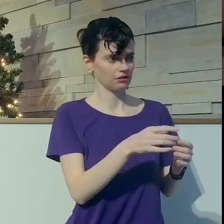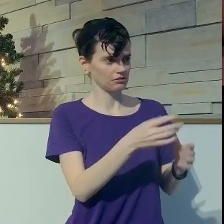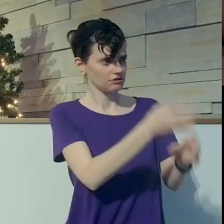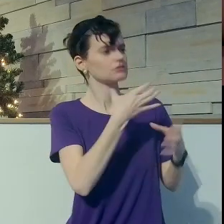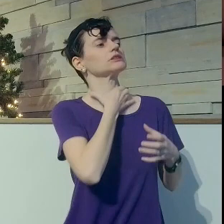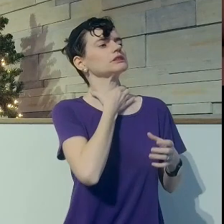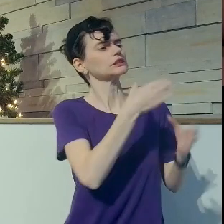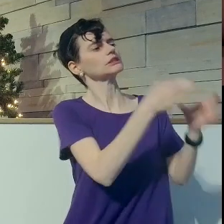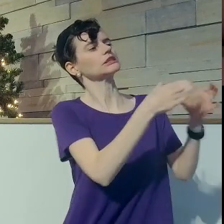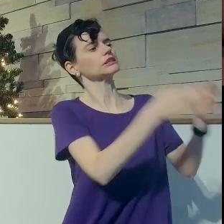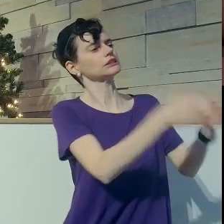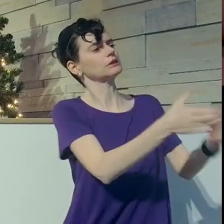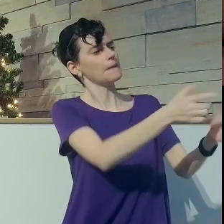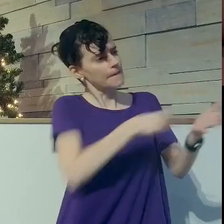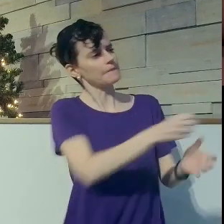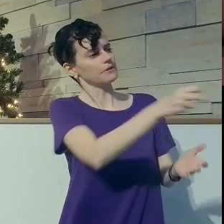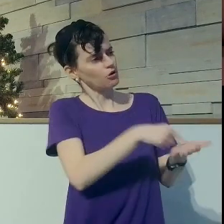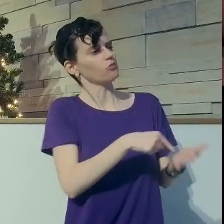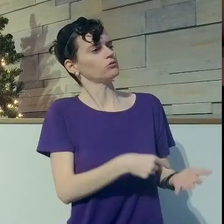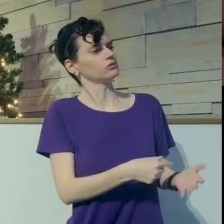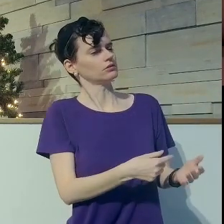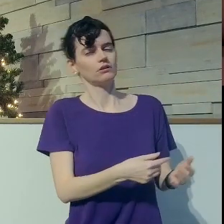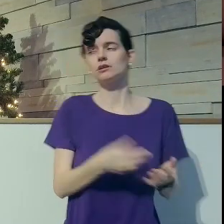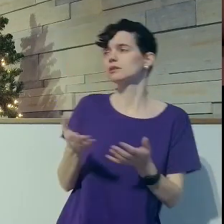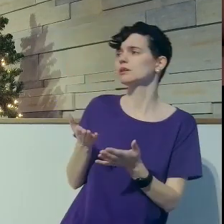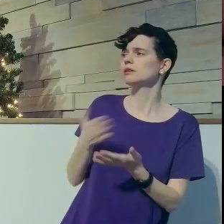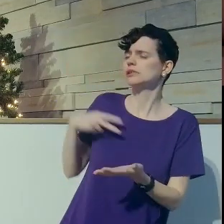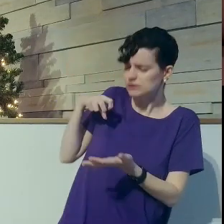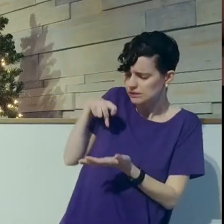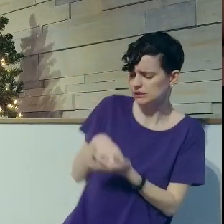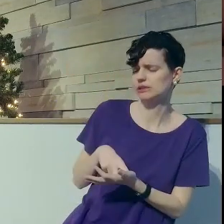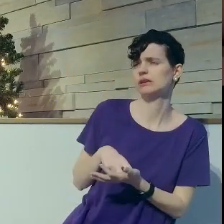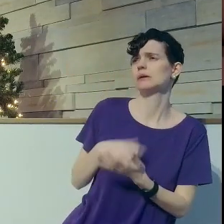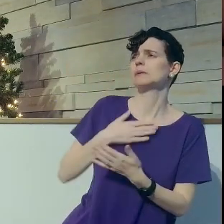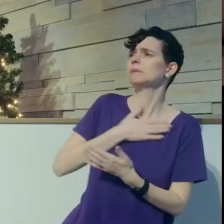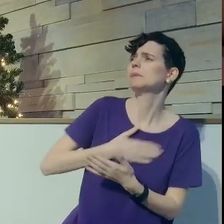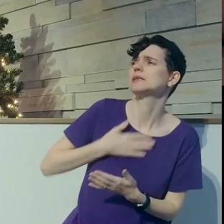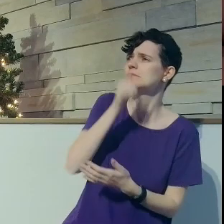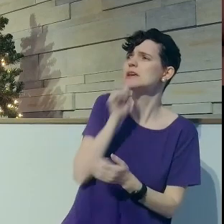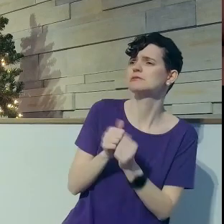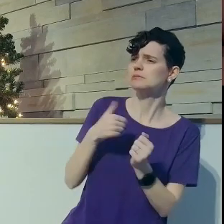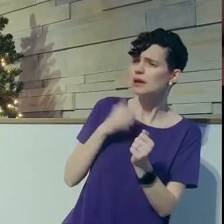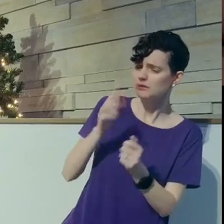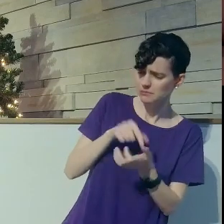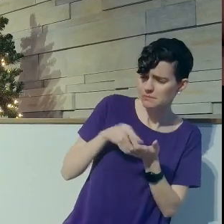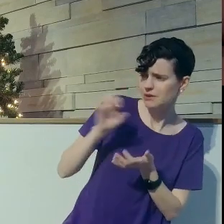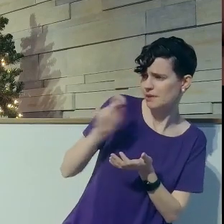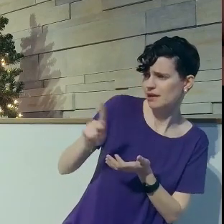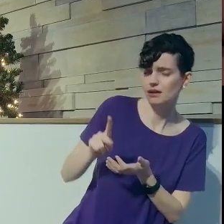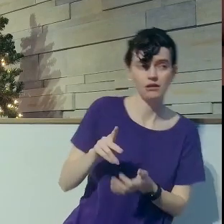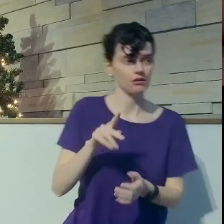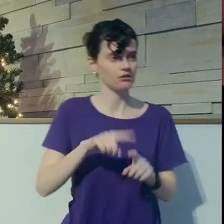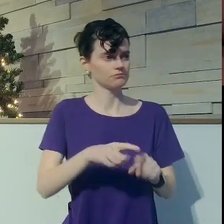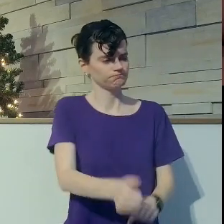to choke him. "Pay back what you owe me," he demanded. His fellow servant fell to his knees and begged him, "Be patient with me, and I will pay it back."